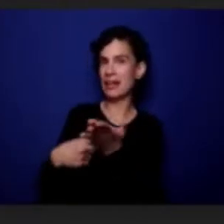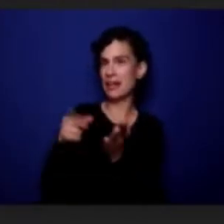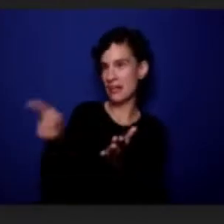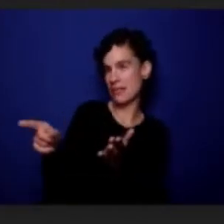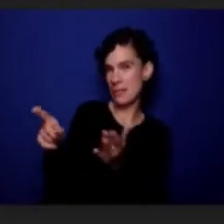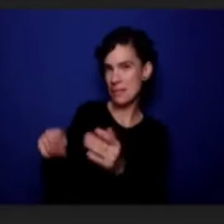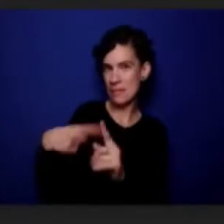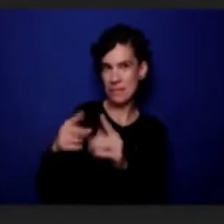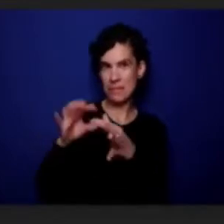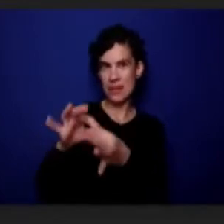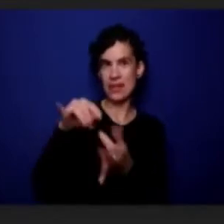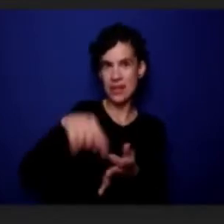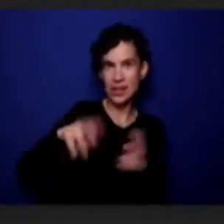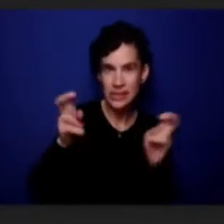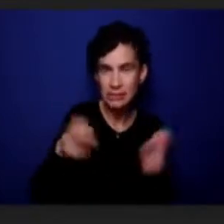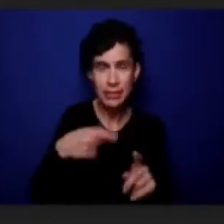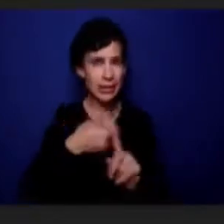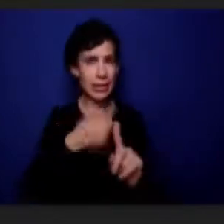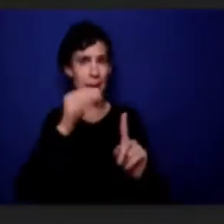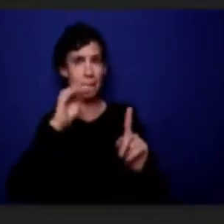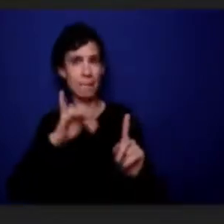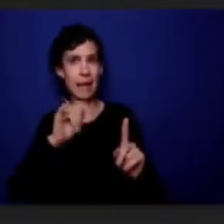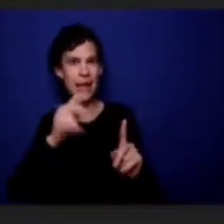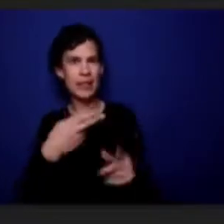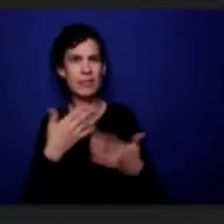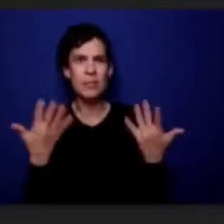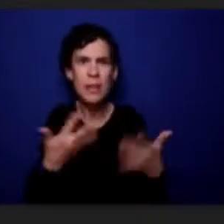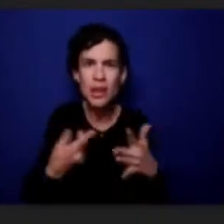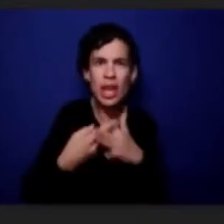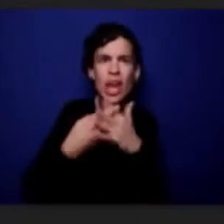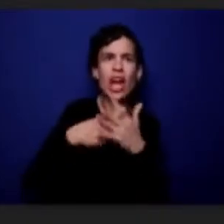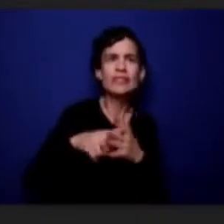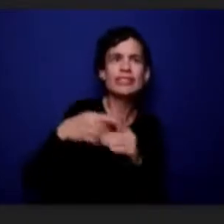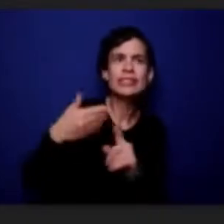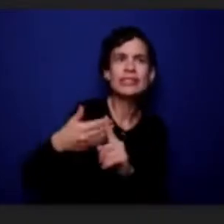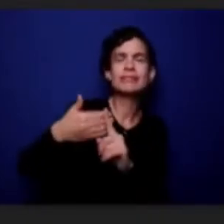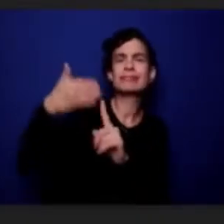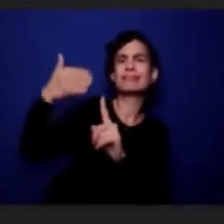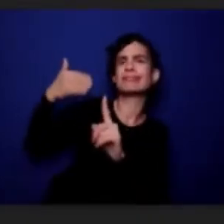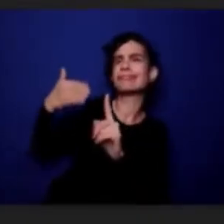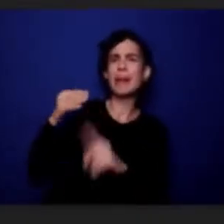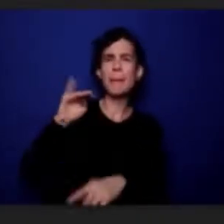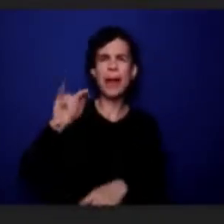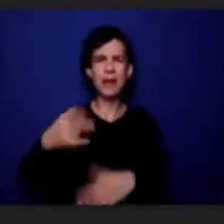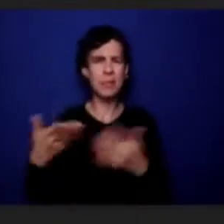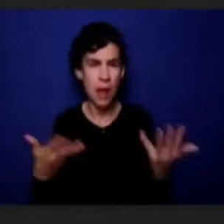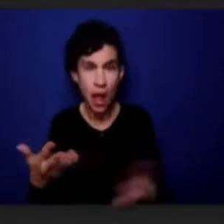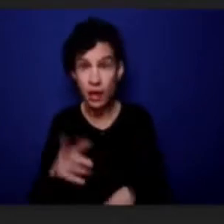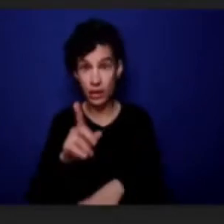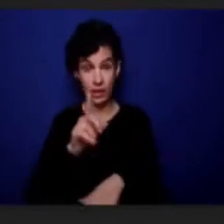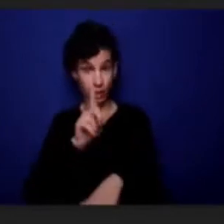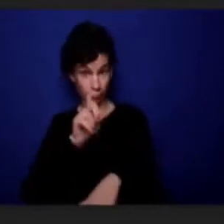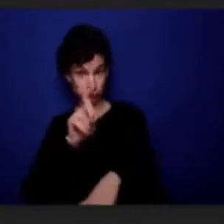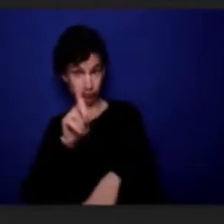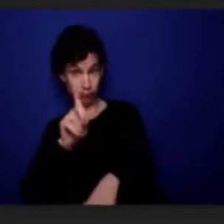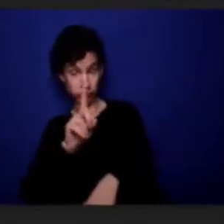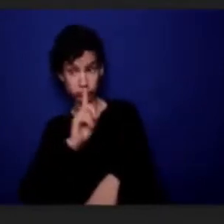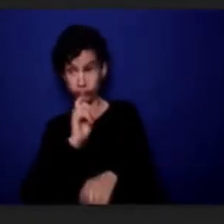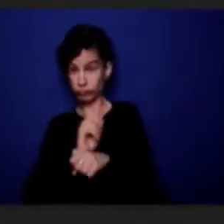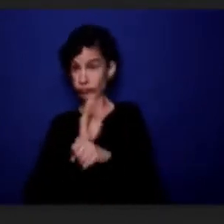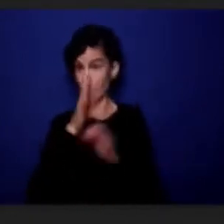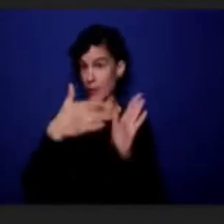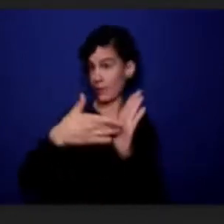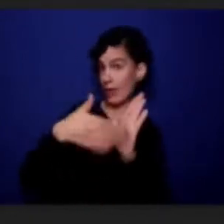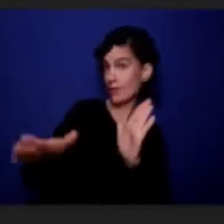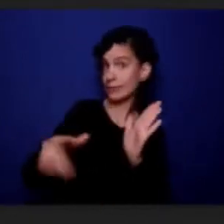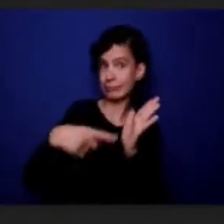on the edicts of a queen. Right. And with Medusa, I remember talking to Hana about that myth and sort of thinking like, well, wait,